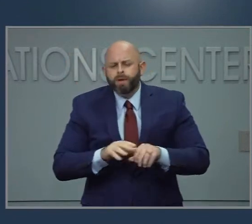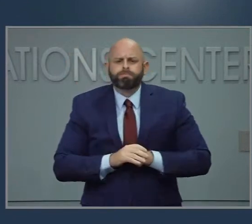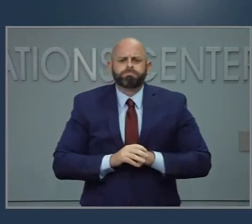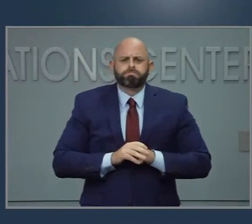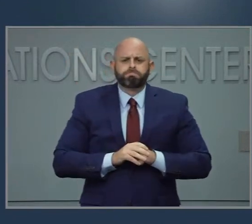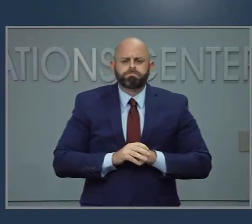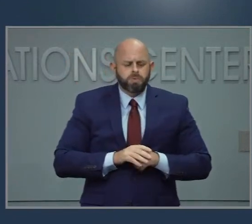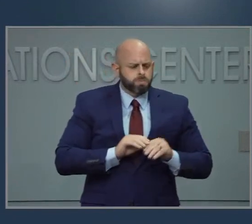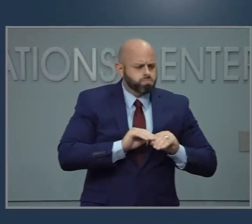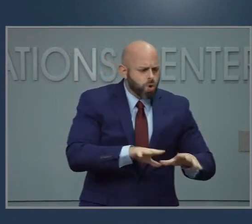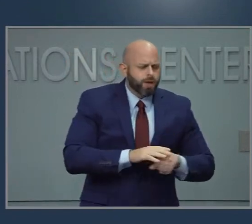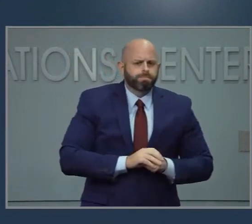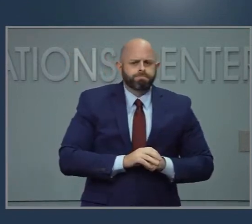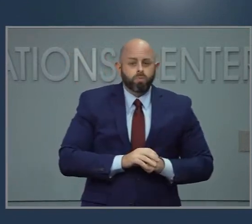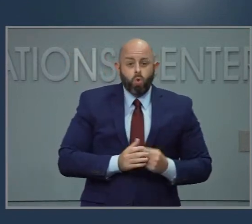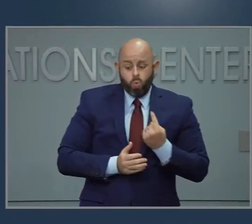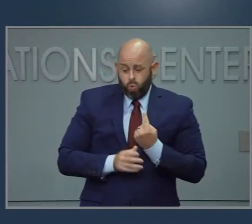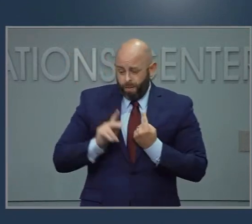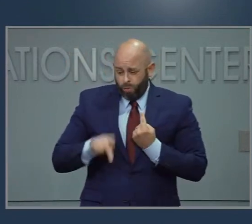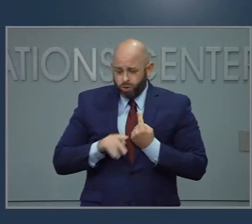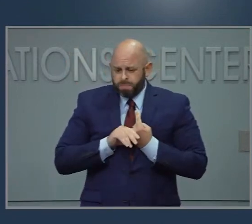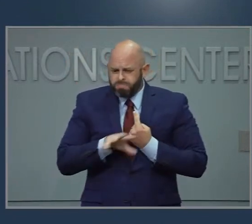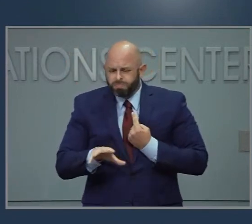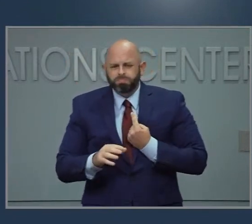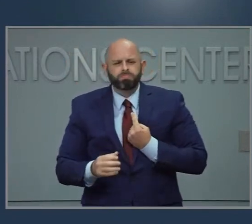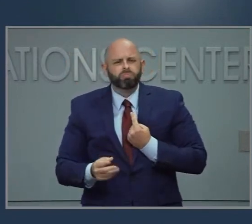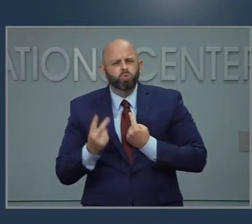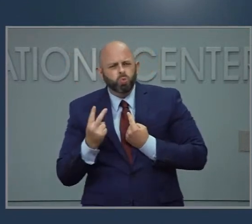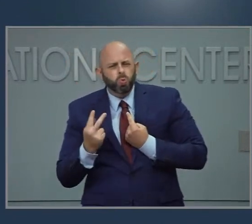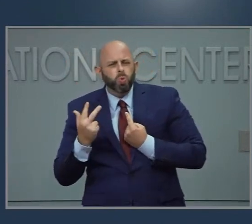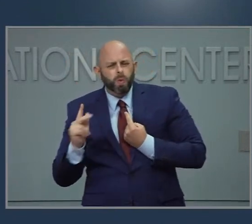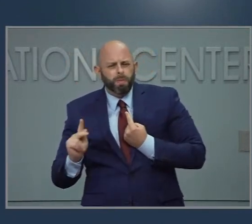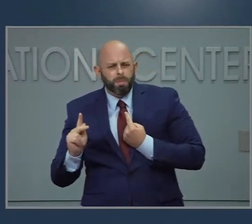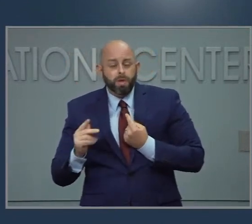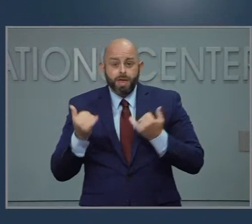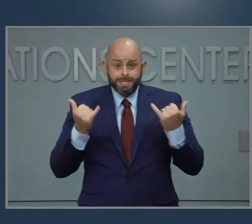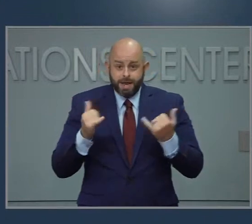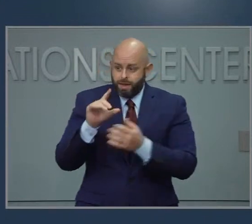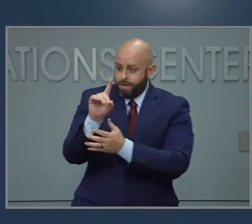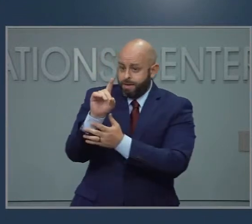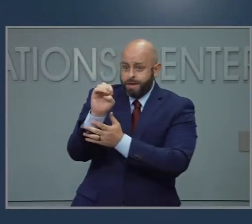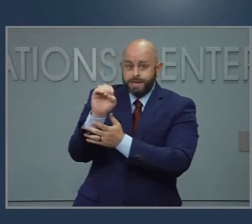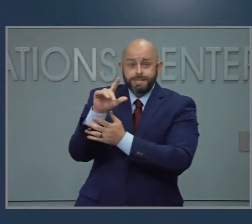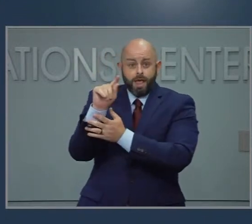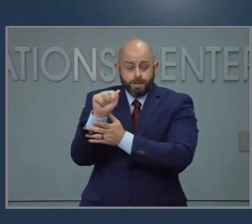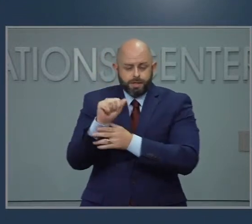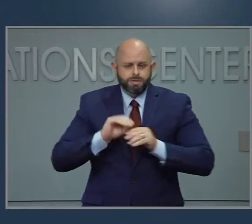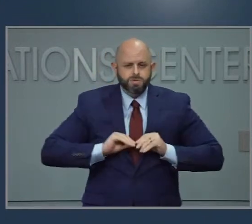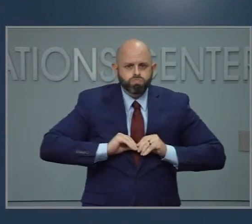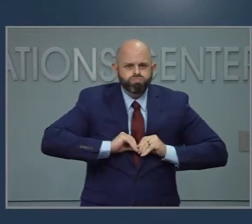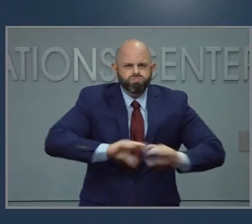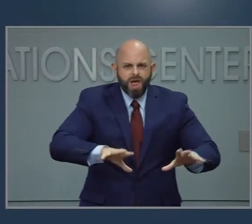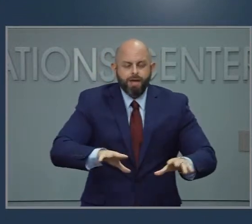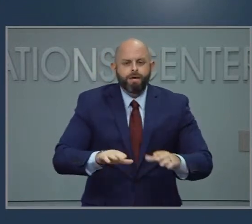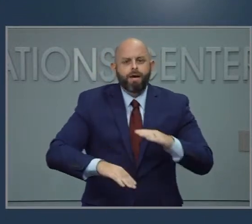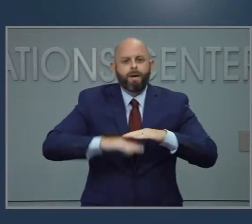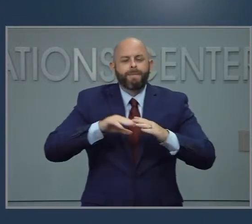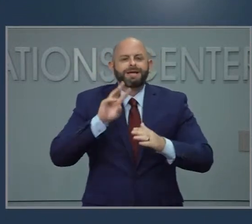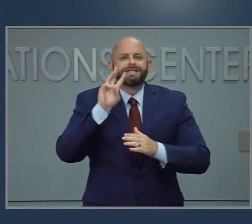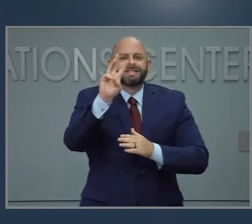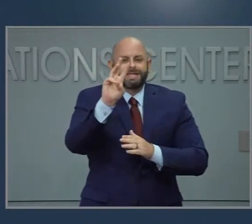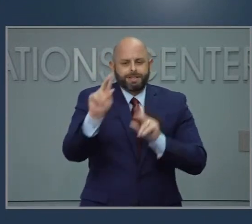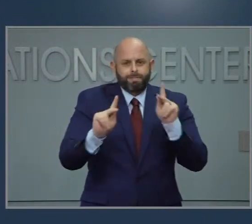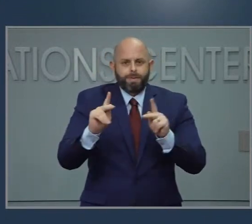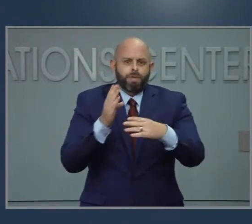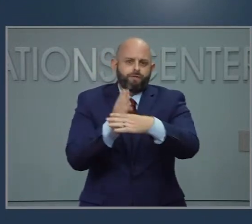Now, the Delta variant spreads from one person to an average of 6 people. And nearly